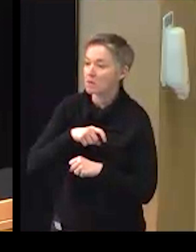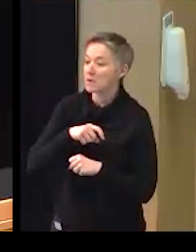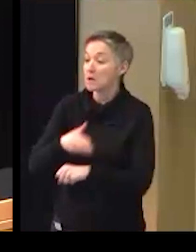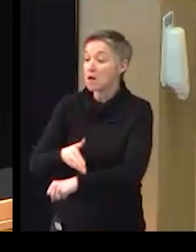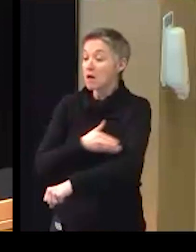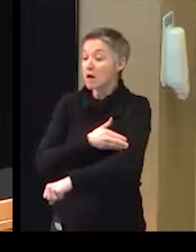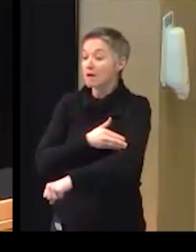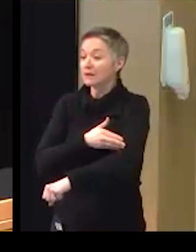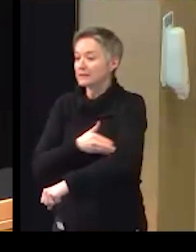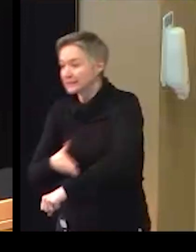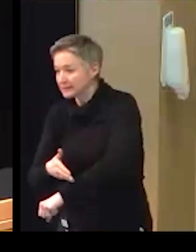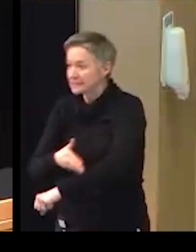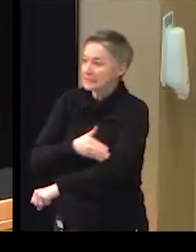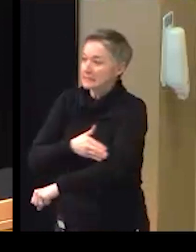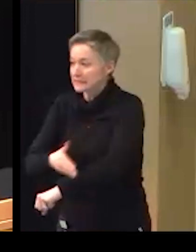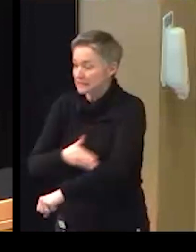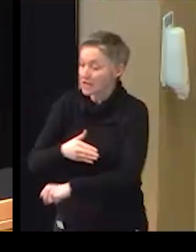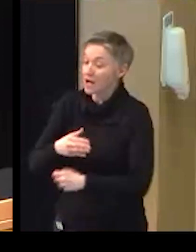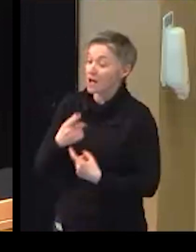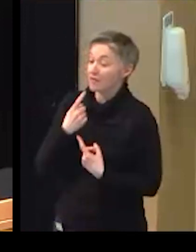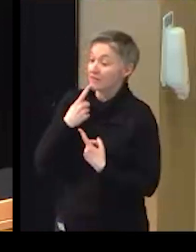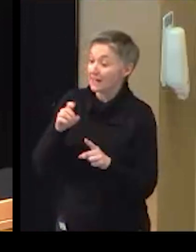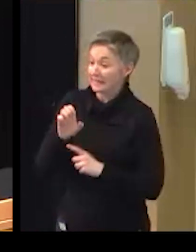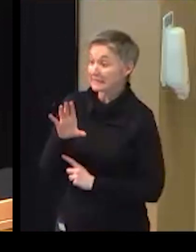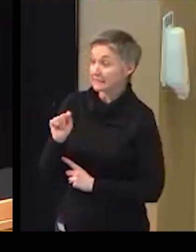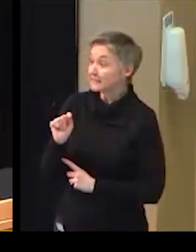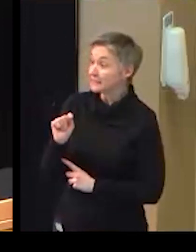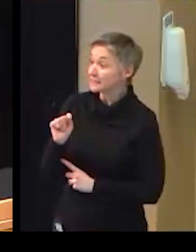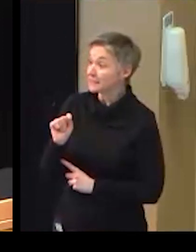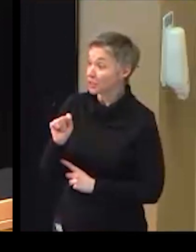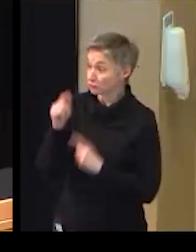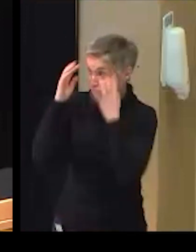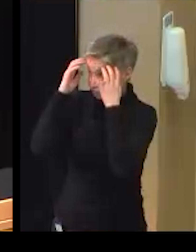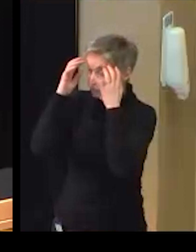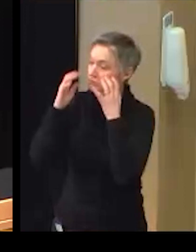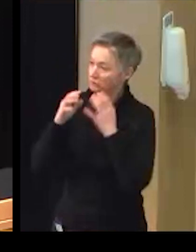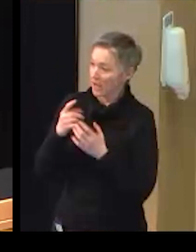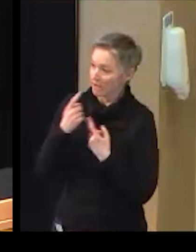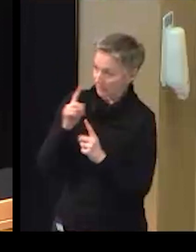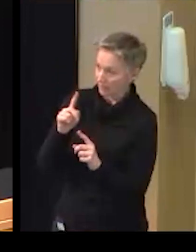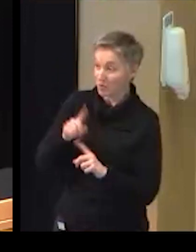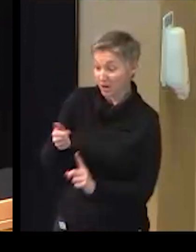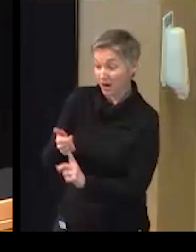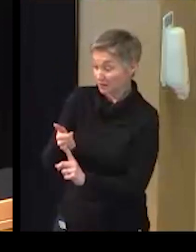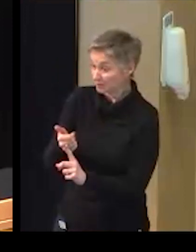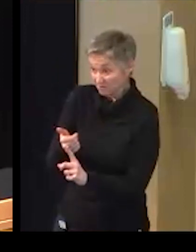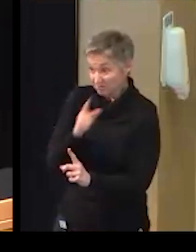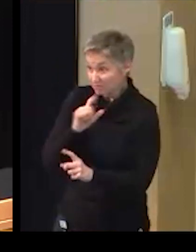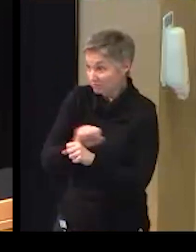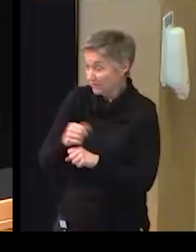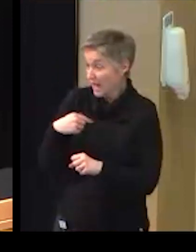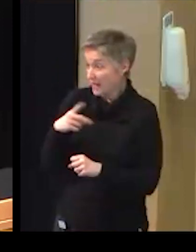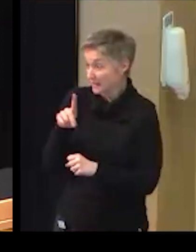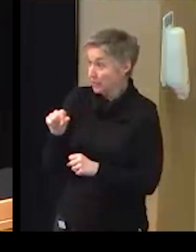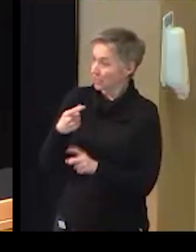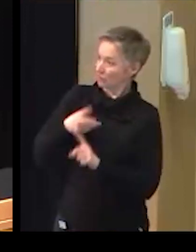regression, finally electroshock treatments that were effective for her. But she had quite a disability from